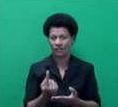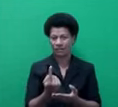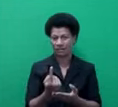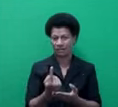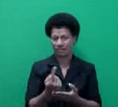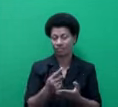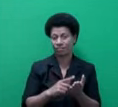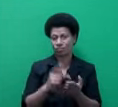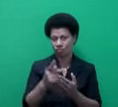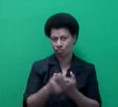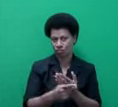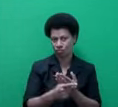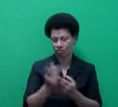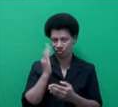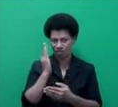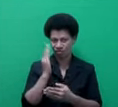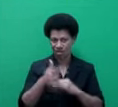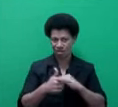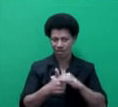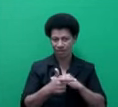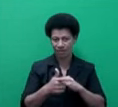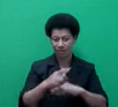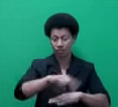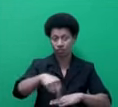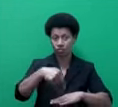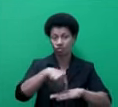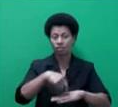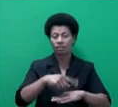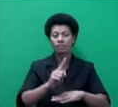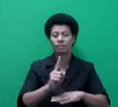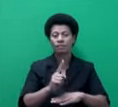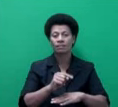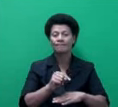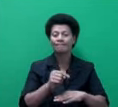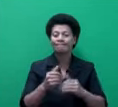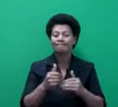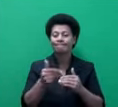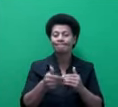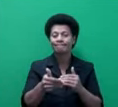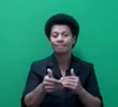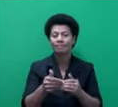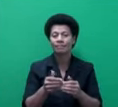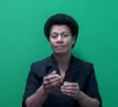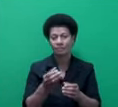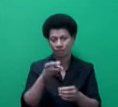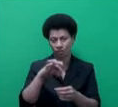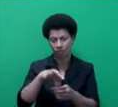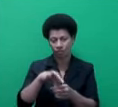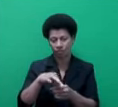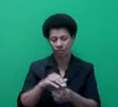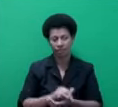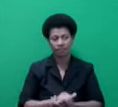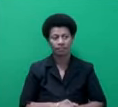comprehensive program at school level in the region and will definitely deliver results in the upcoming general election, sir. Honourable